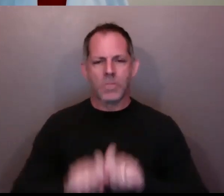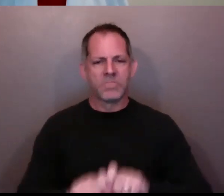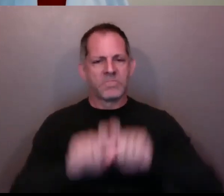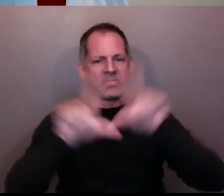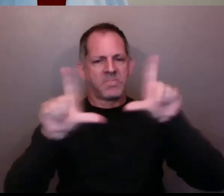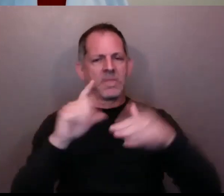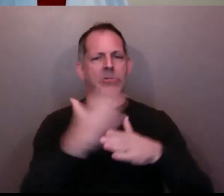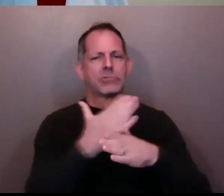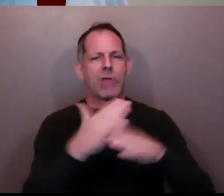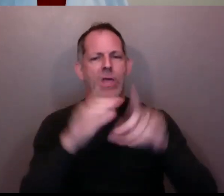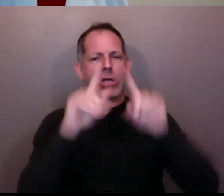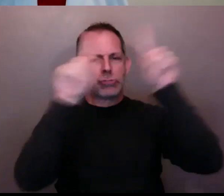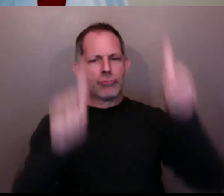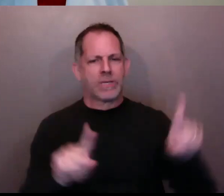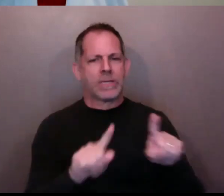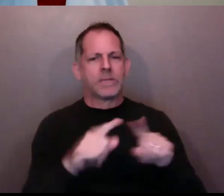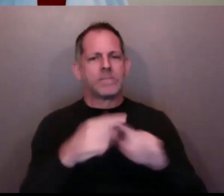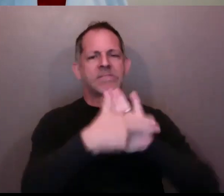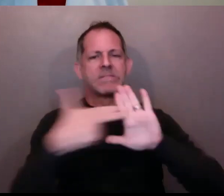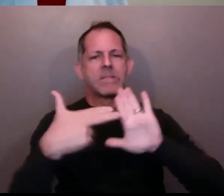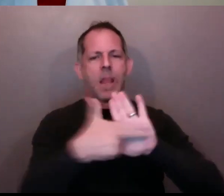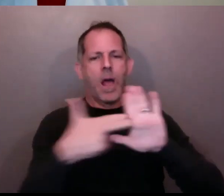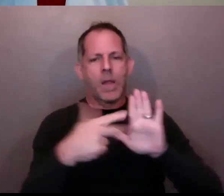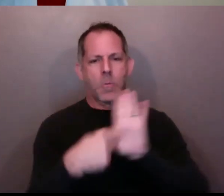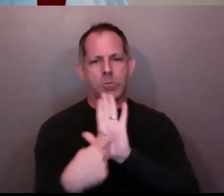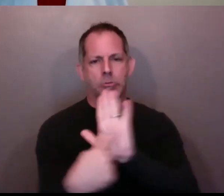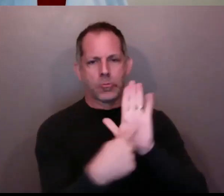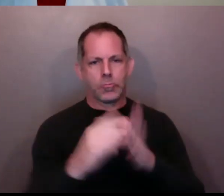this will take just a second here.